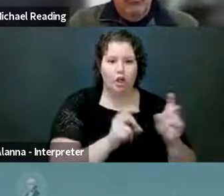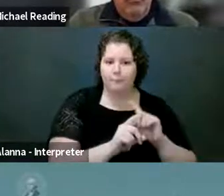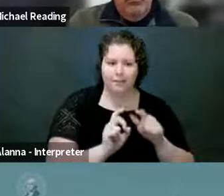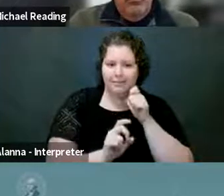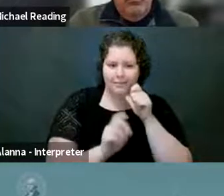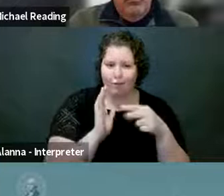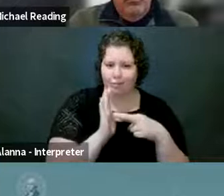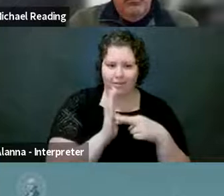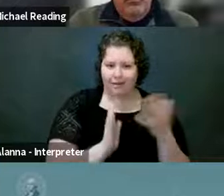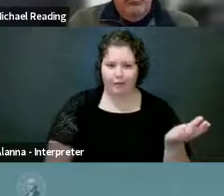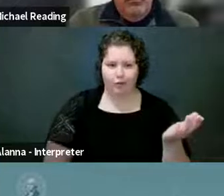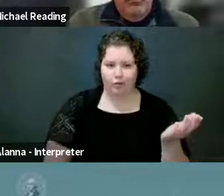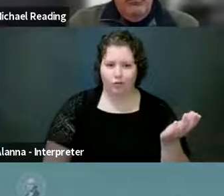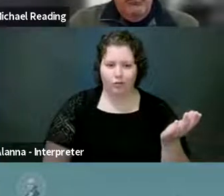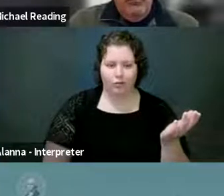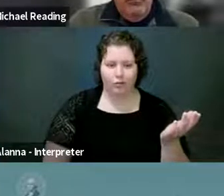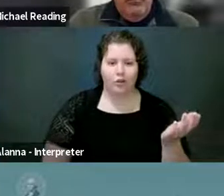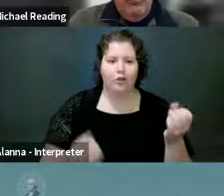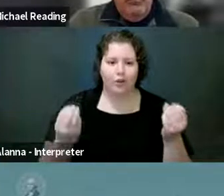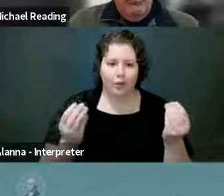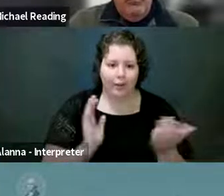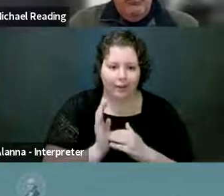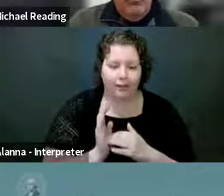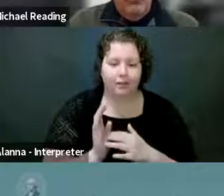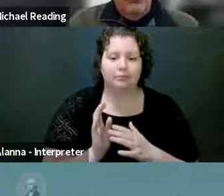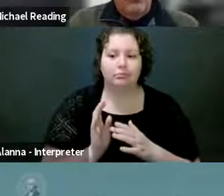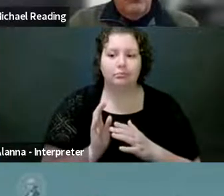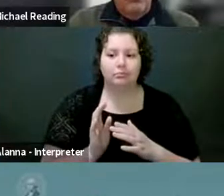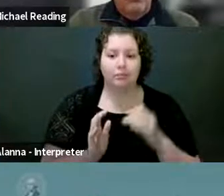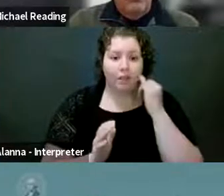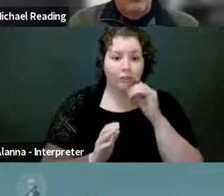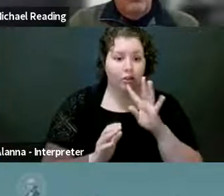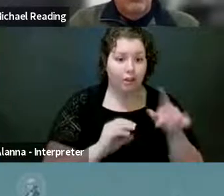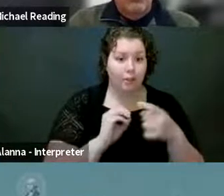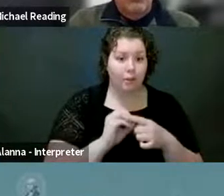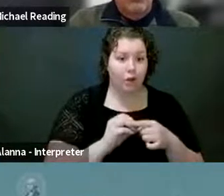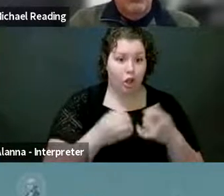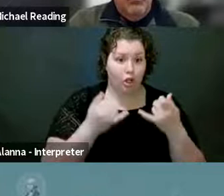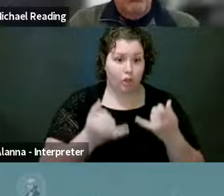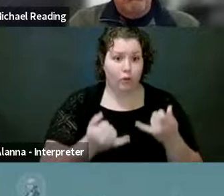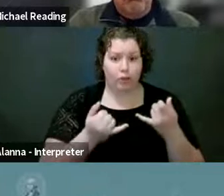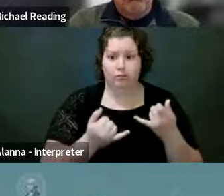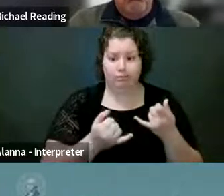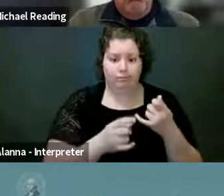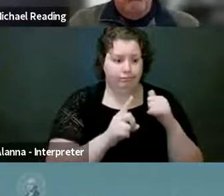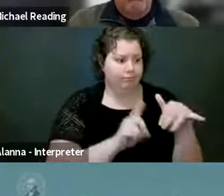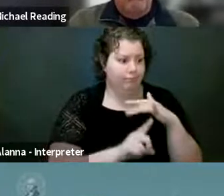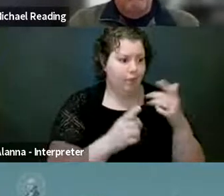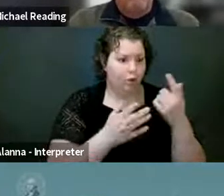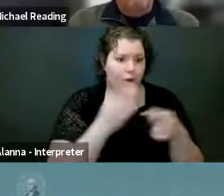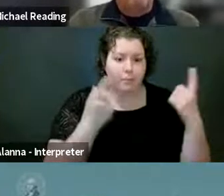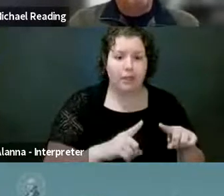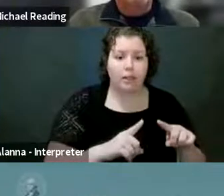about the current state, speak to 911 services and really understanding that that's